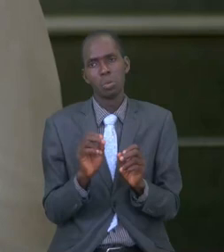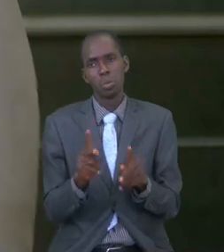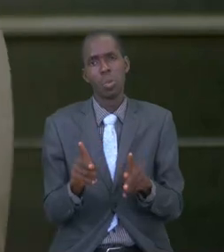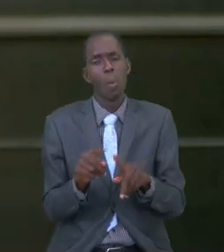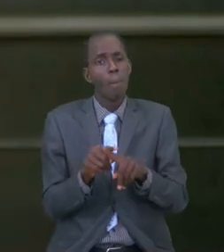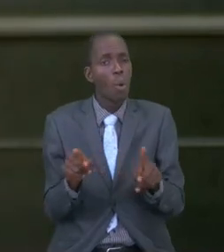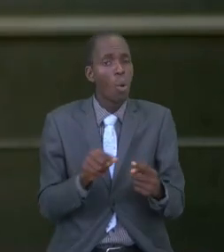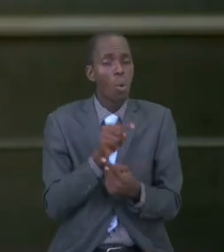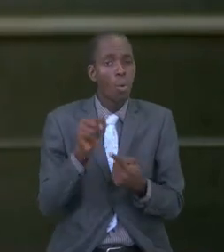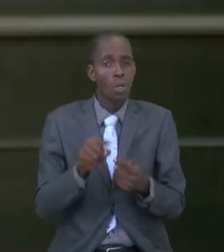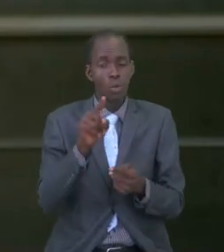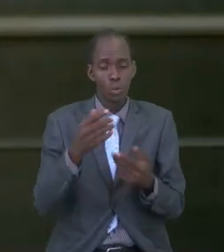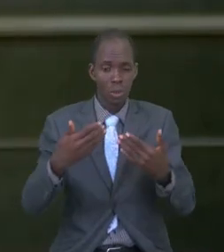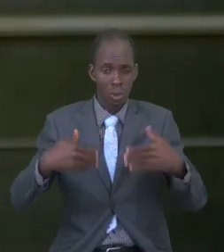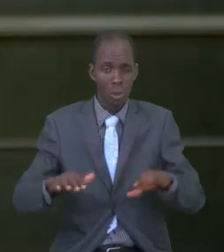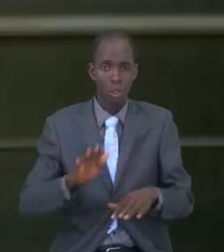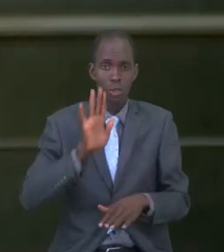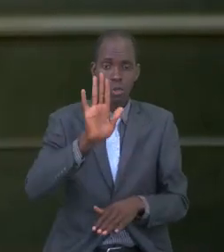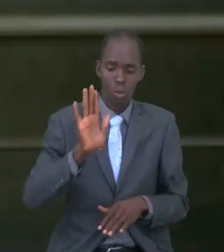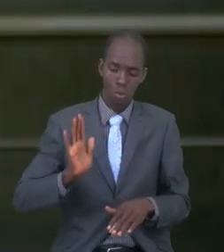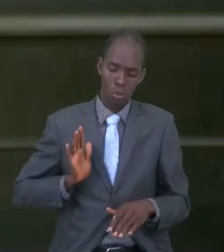when you sell your soul,